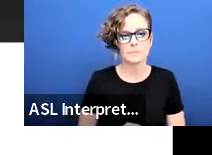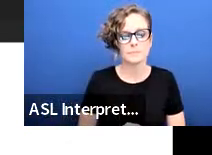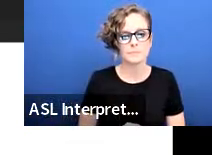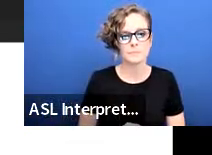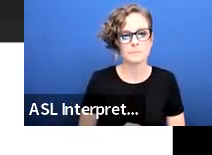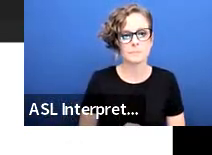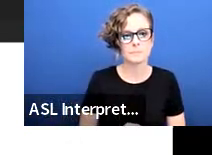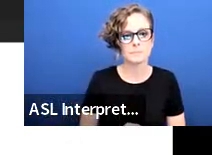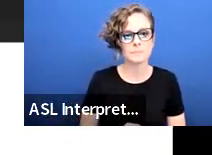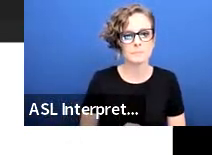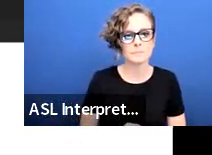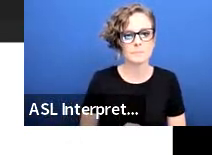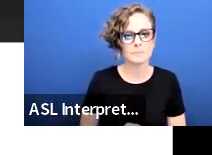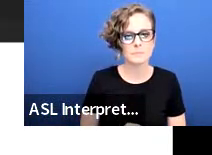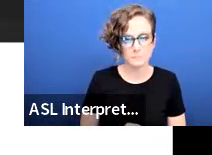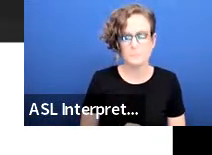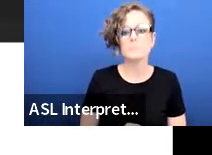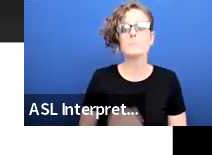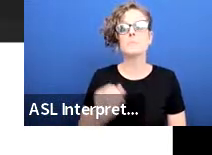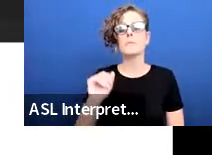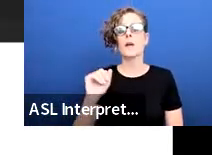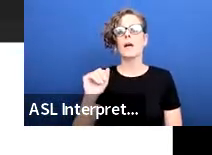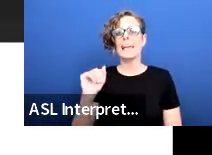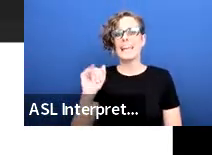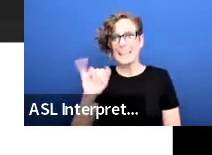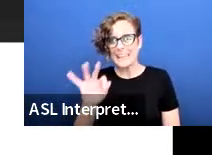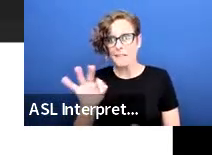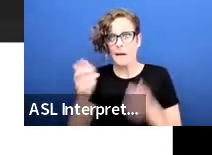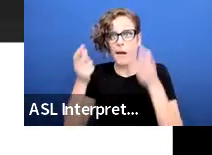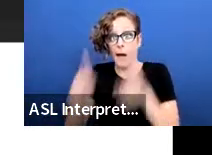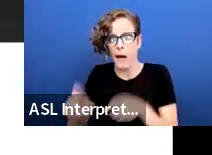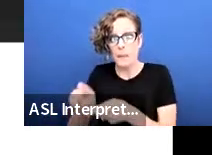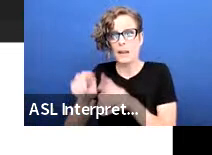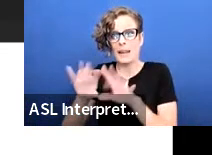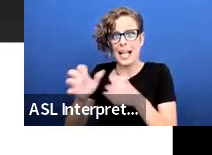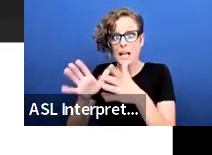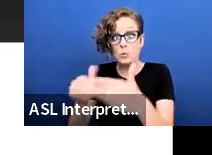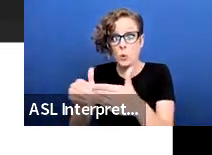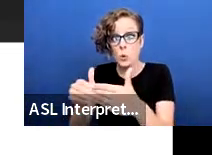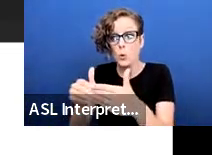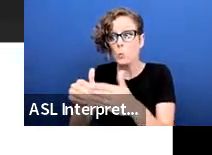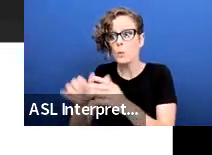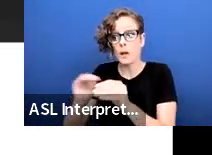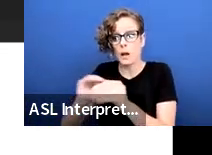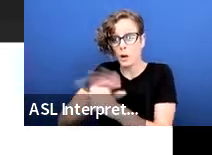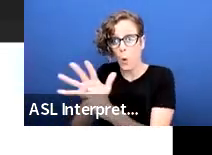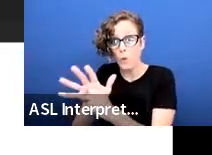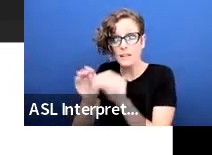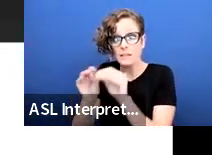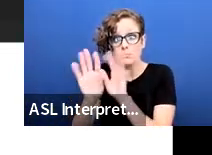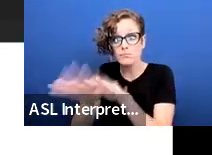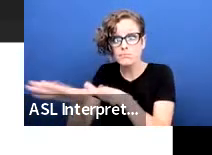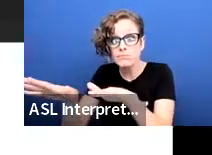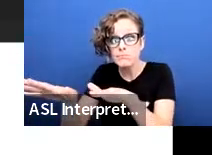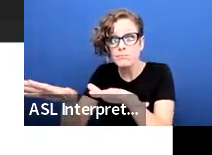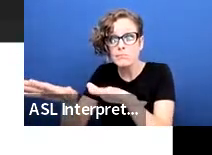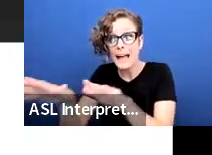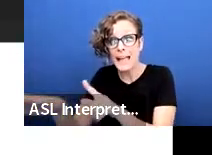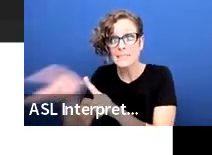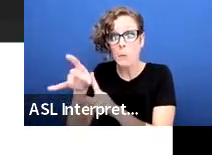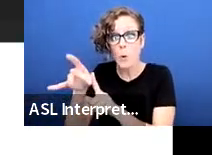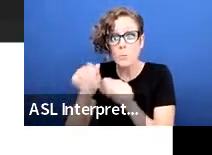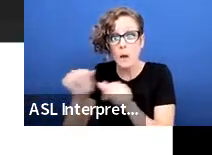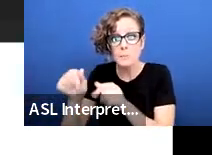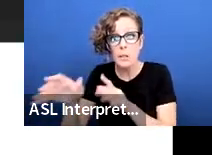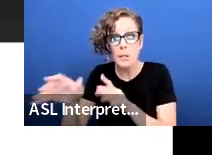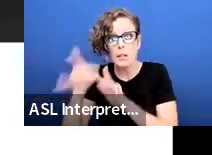mentions that families should be notified of exposures in classrooms, but children can remain in